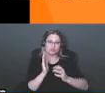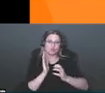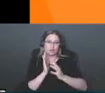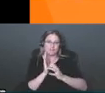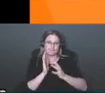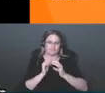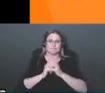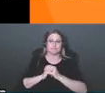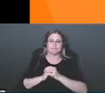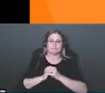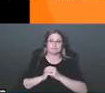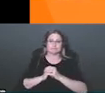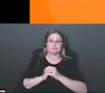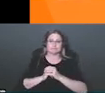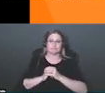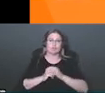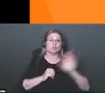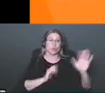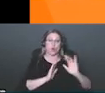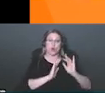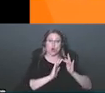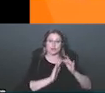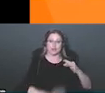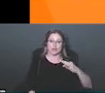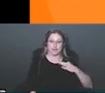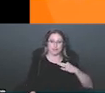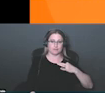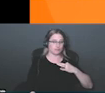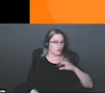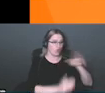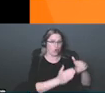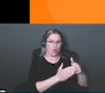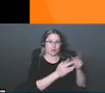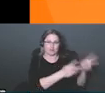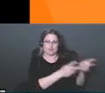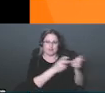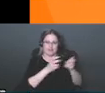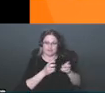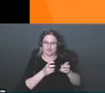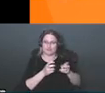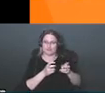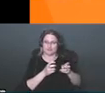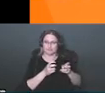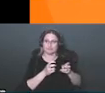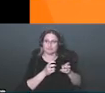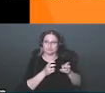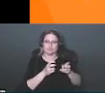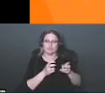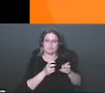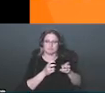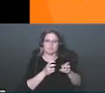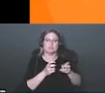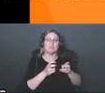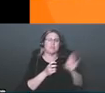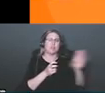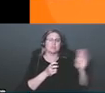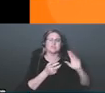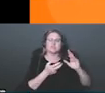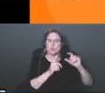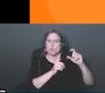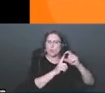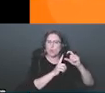I take everything off the online application in terms of what the questions are, number of characters, number of